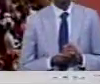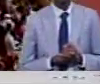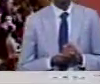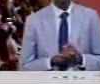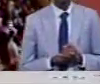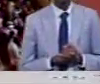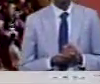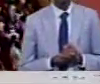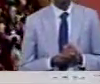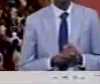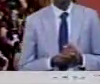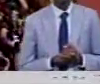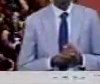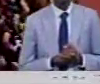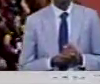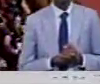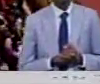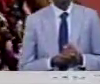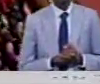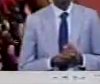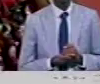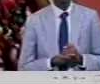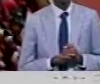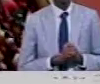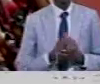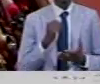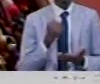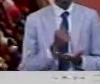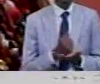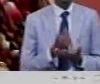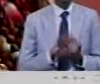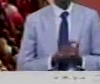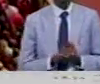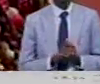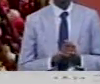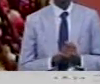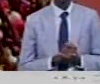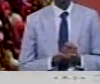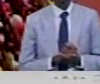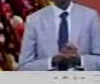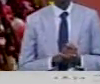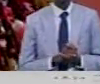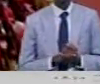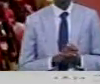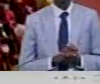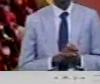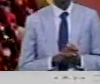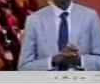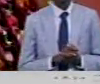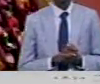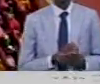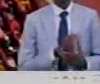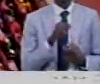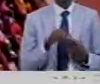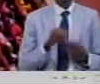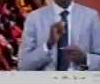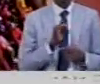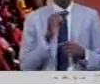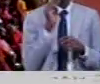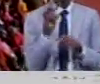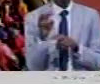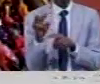When I look around, I see stars coming out of a